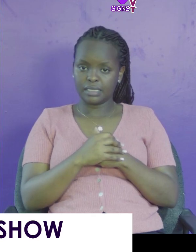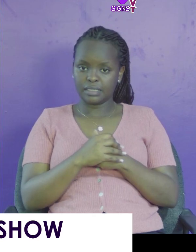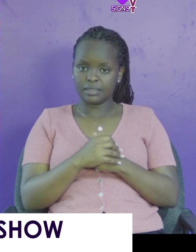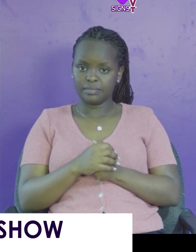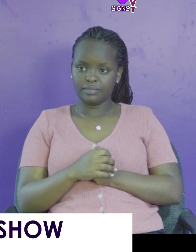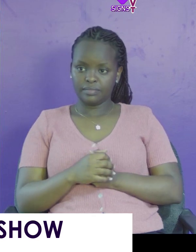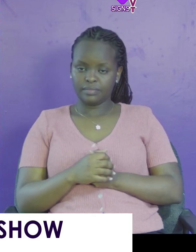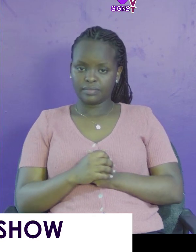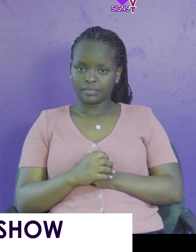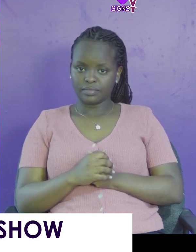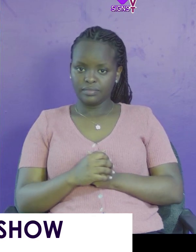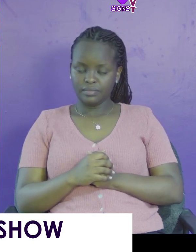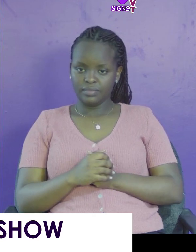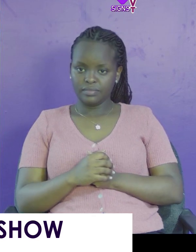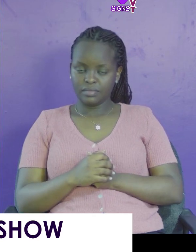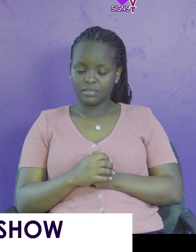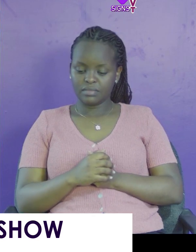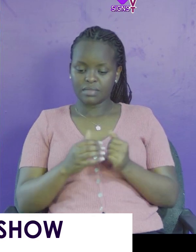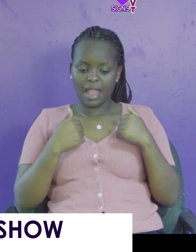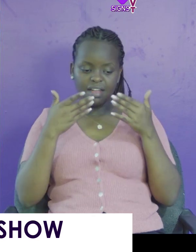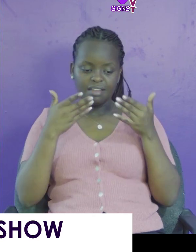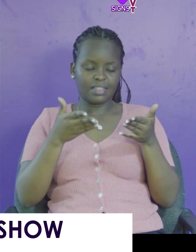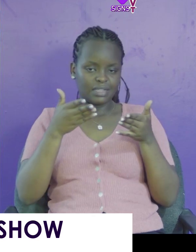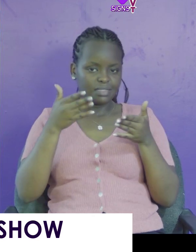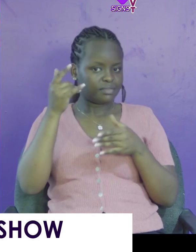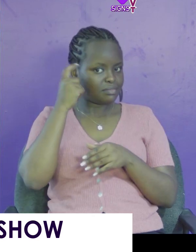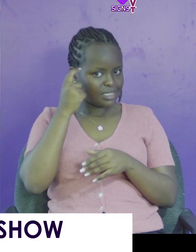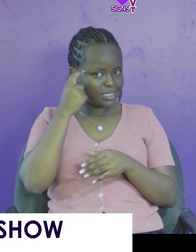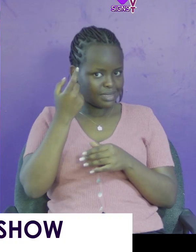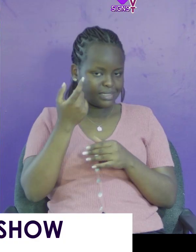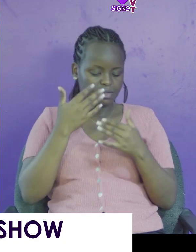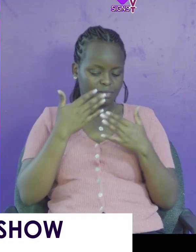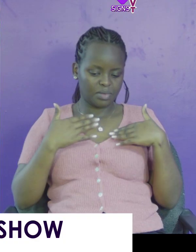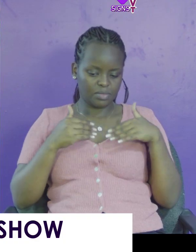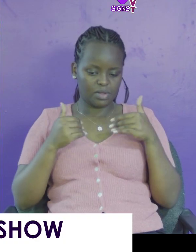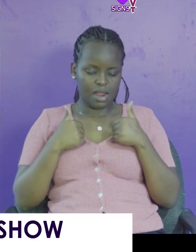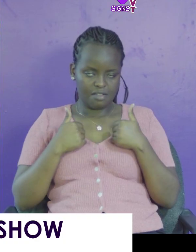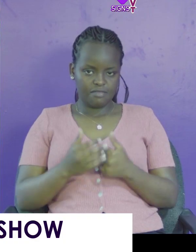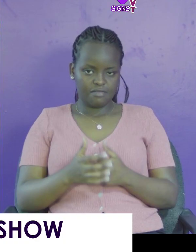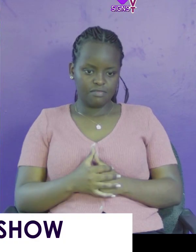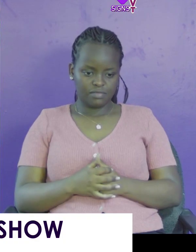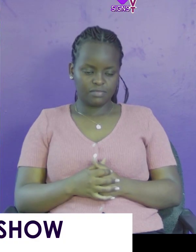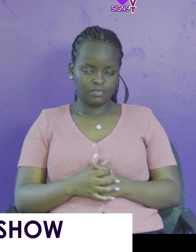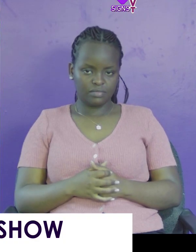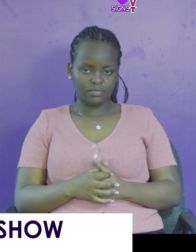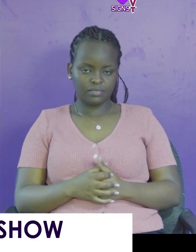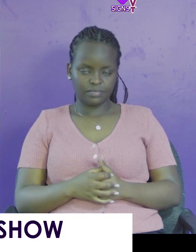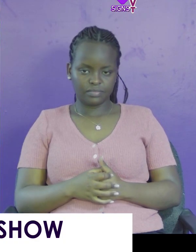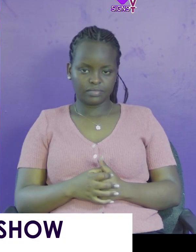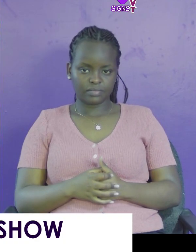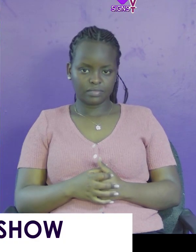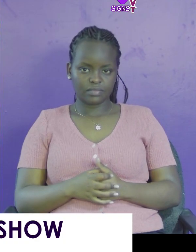there is that mentality that people have Yes. towards